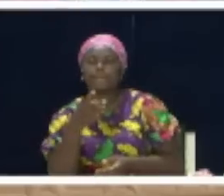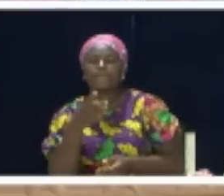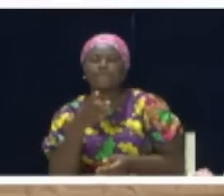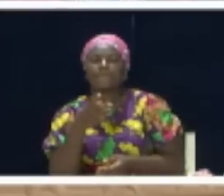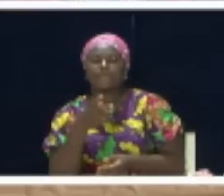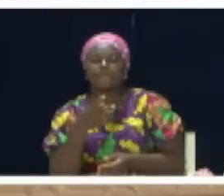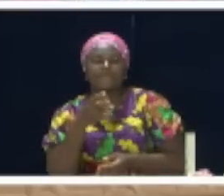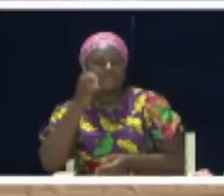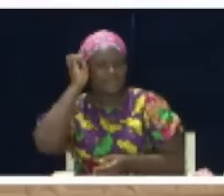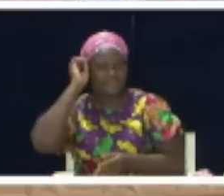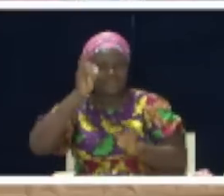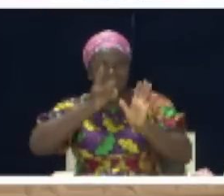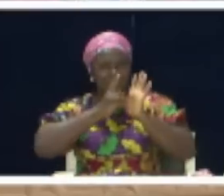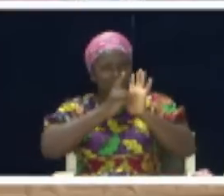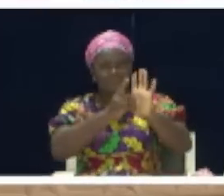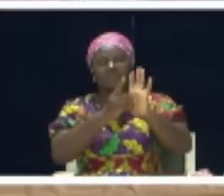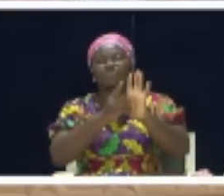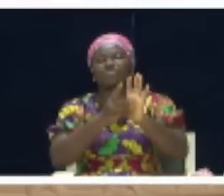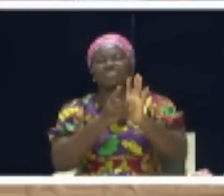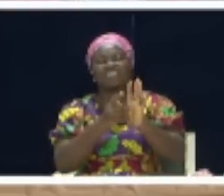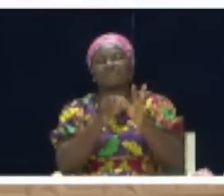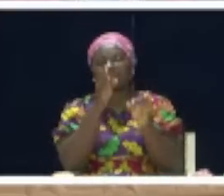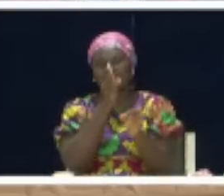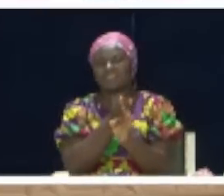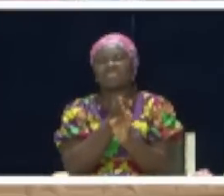he demonstrated faith